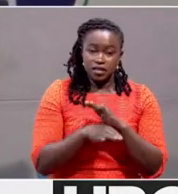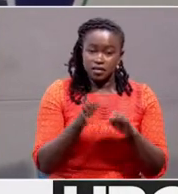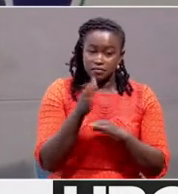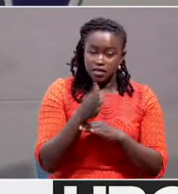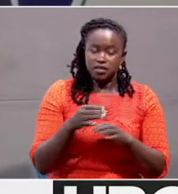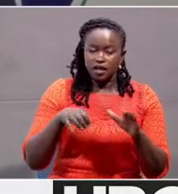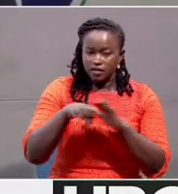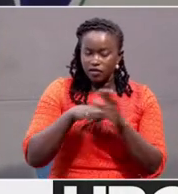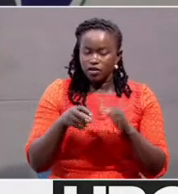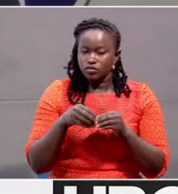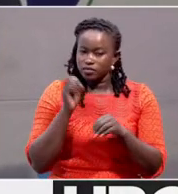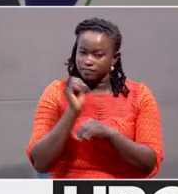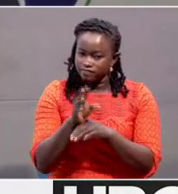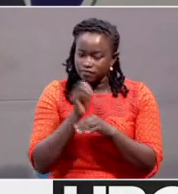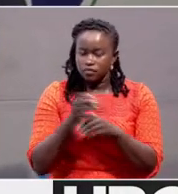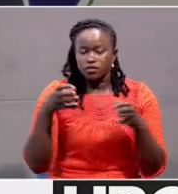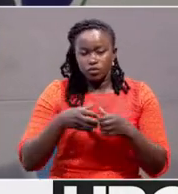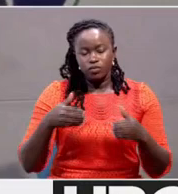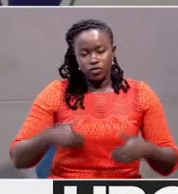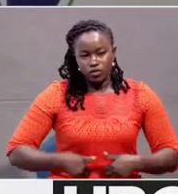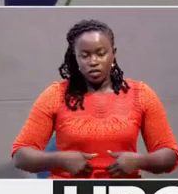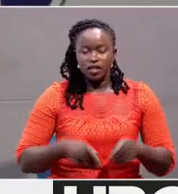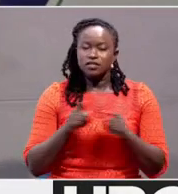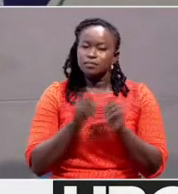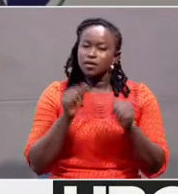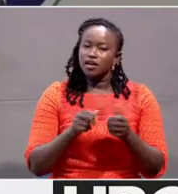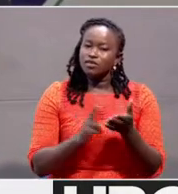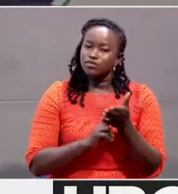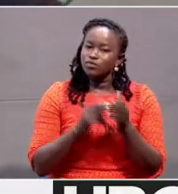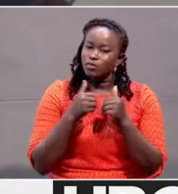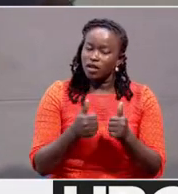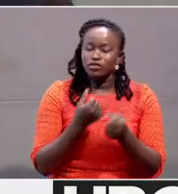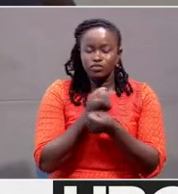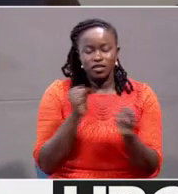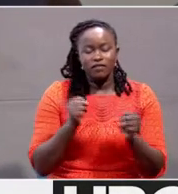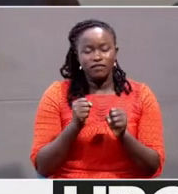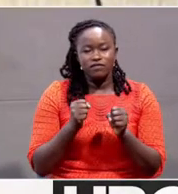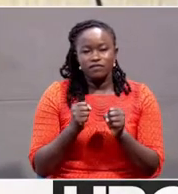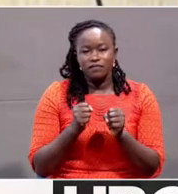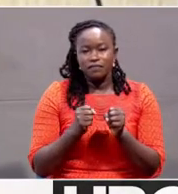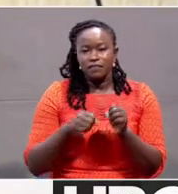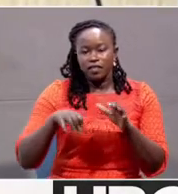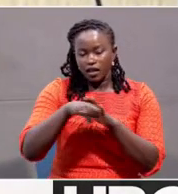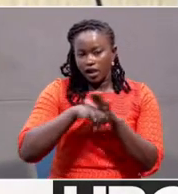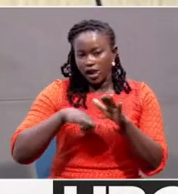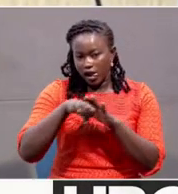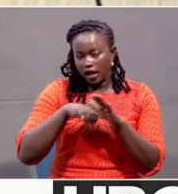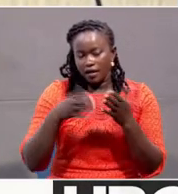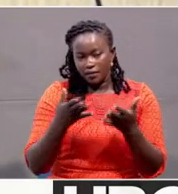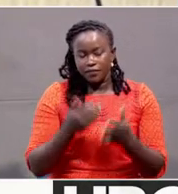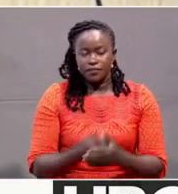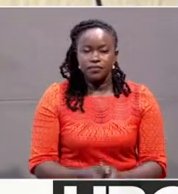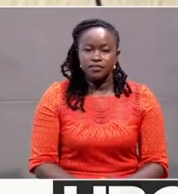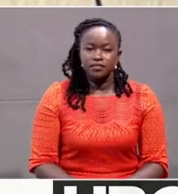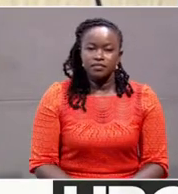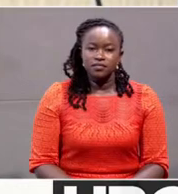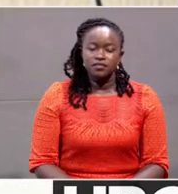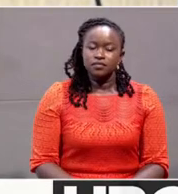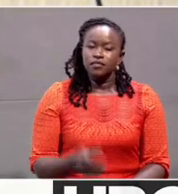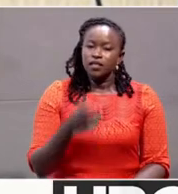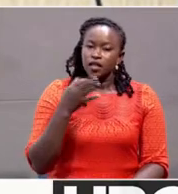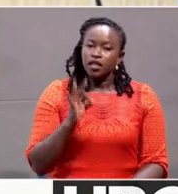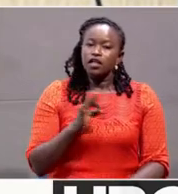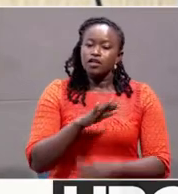Enyuar offered counsel to the youth that can be used effectively in saving the environment. If all the